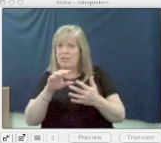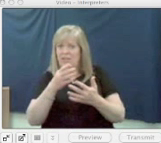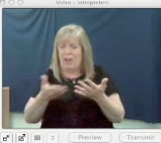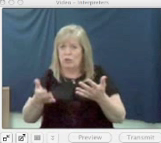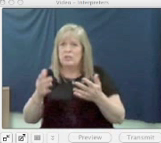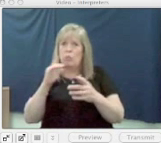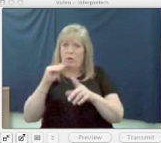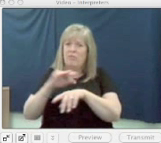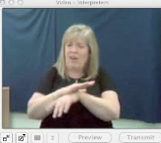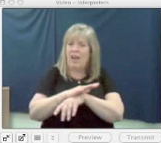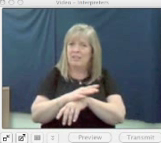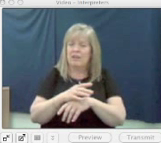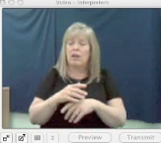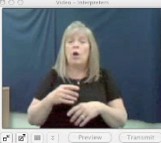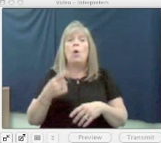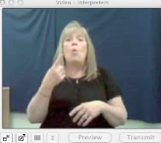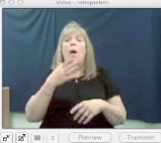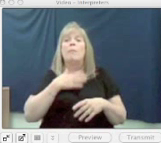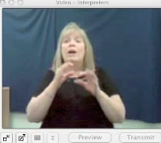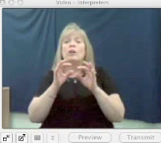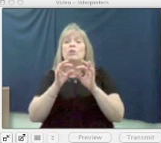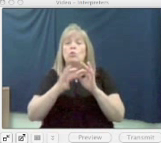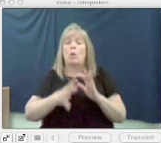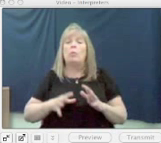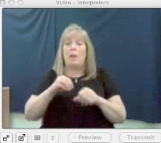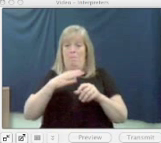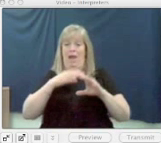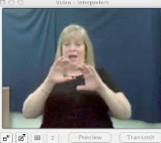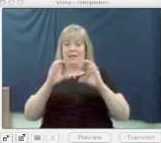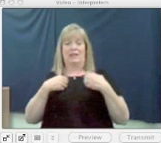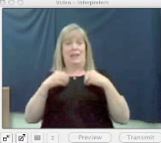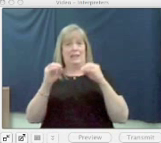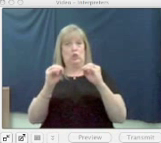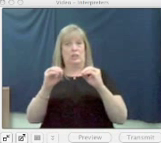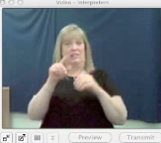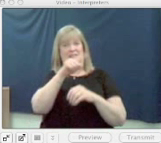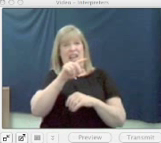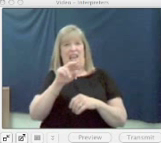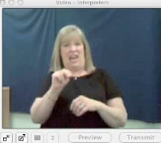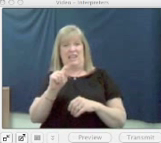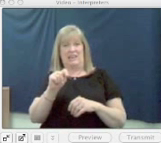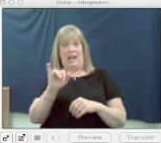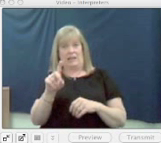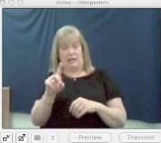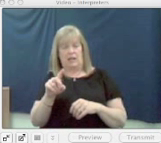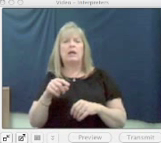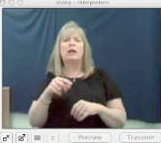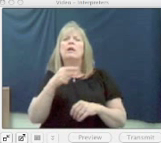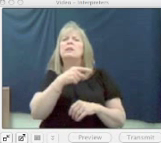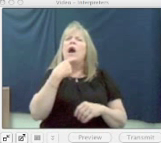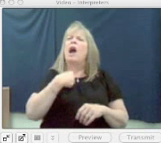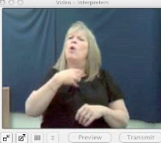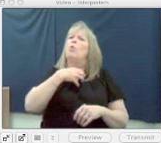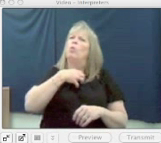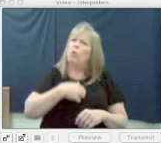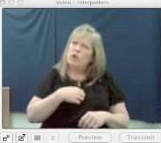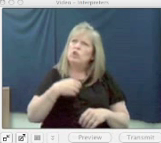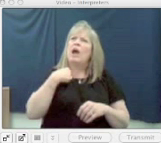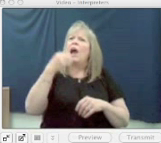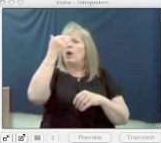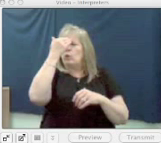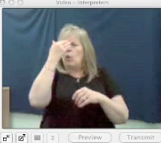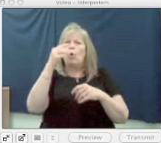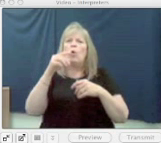student in the class I teach at NTID say to me, you know, I wish I had known about concurrent demands when I was a newer interpreter.